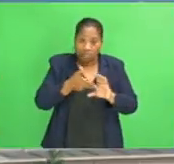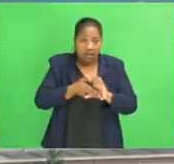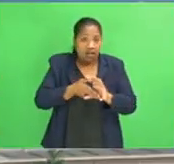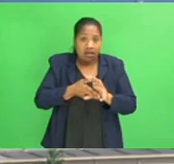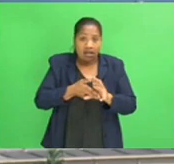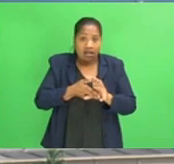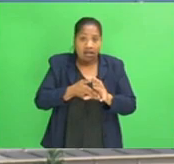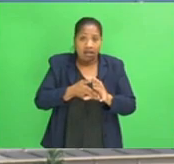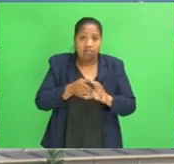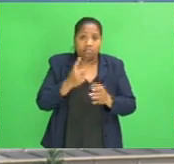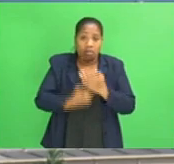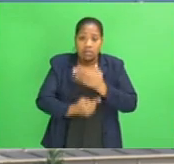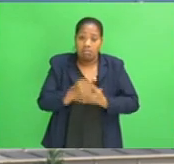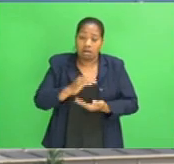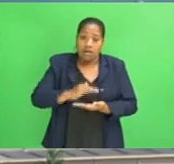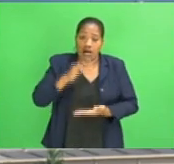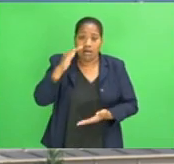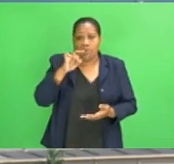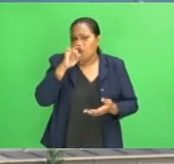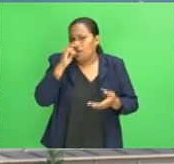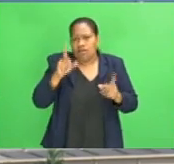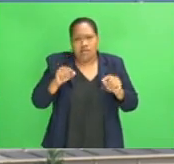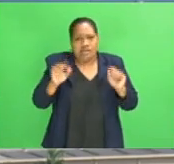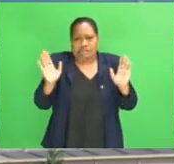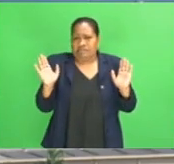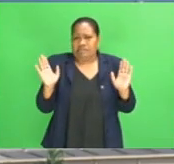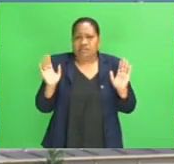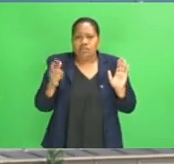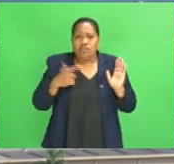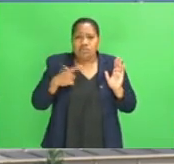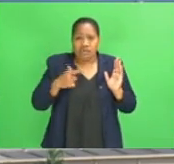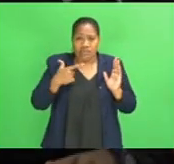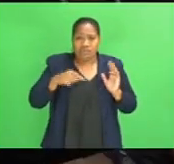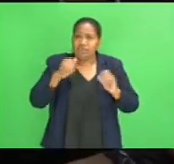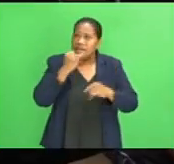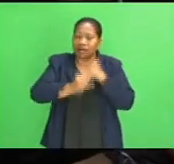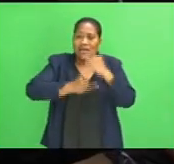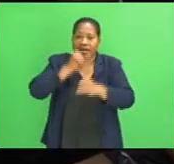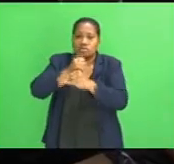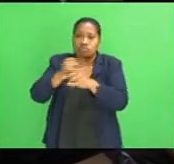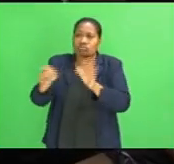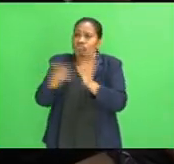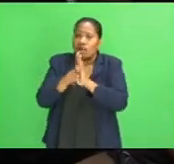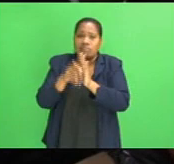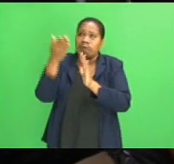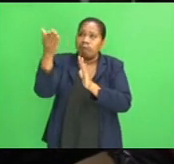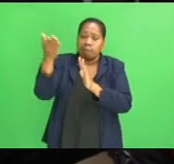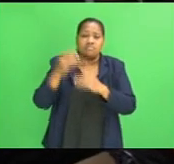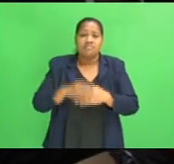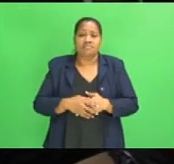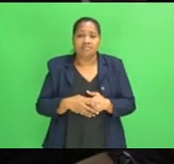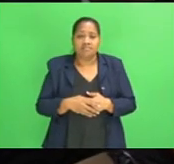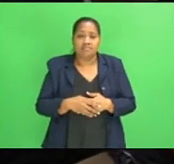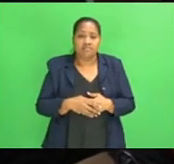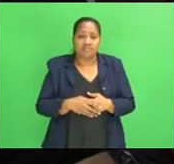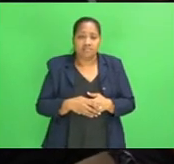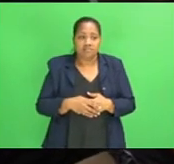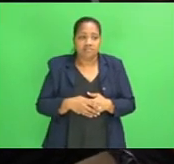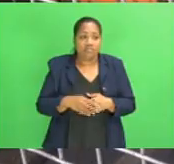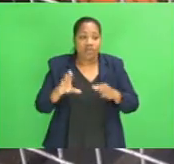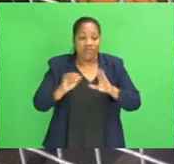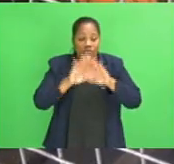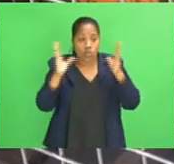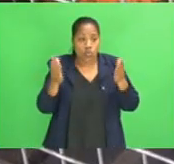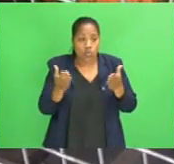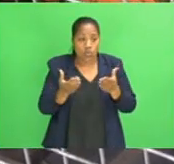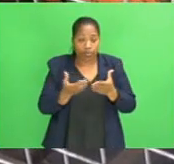fuel prices go up, we can't say much because it's a shift in international prices. Apart from global movements in fuel and gas prices,